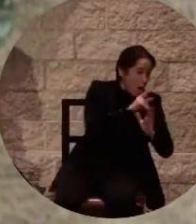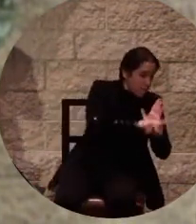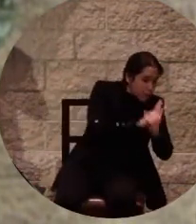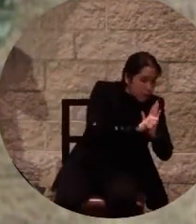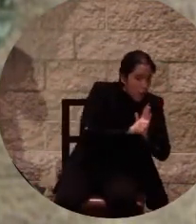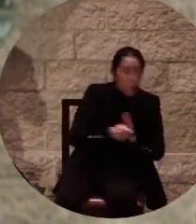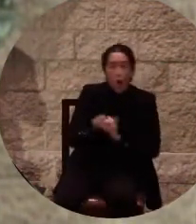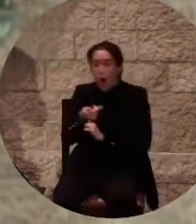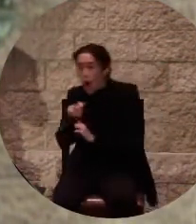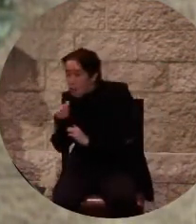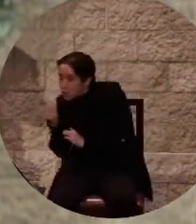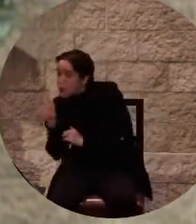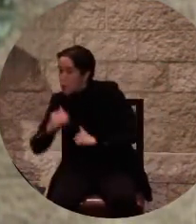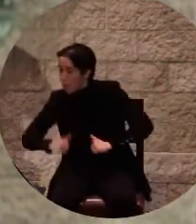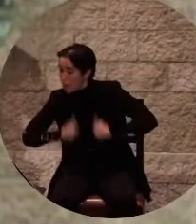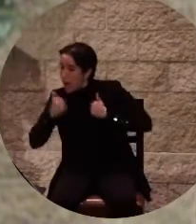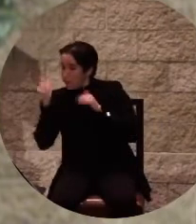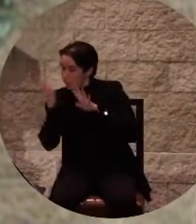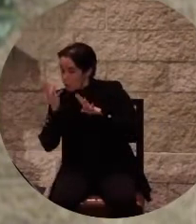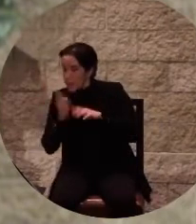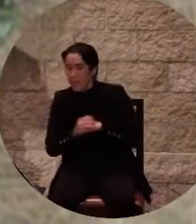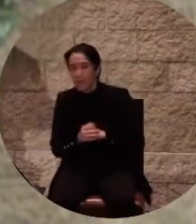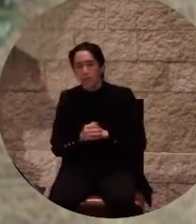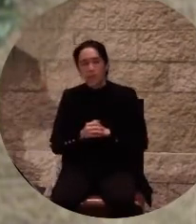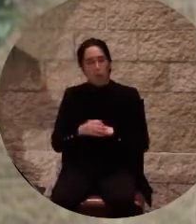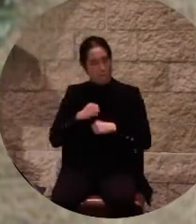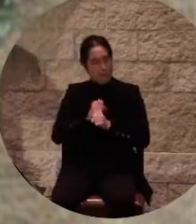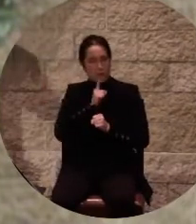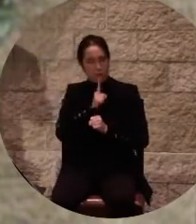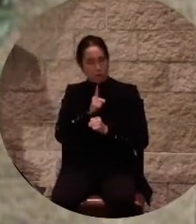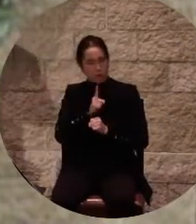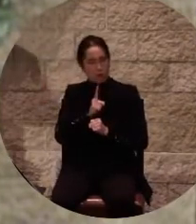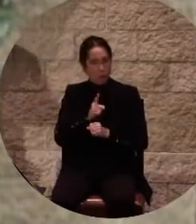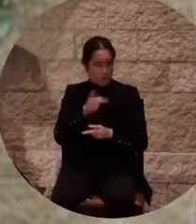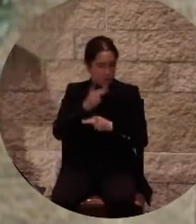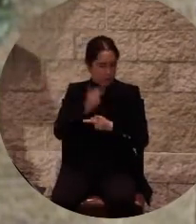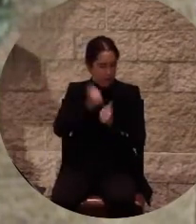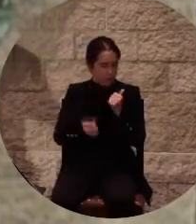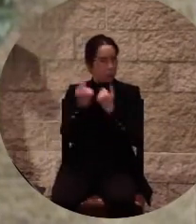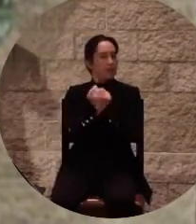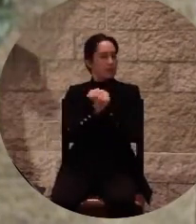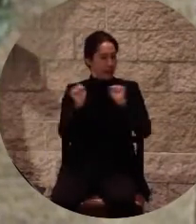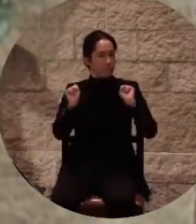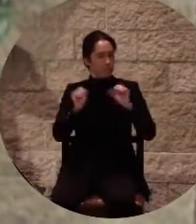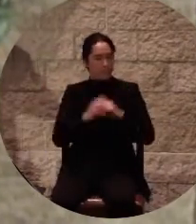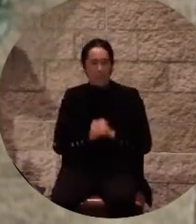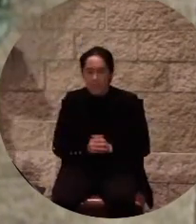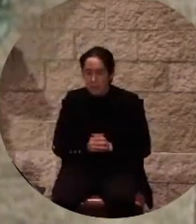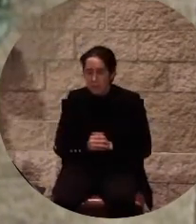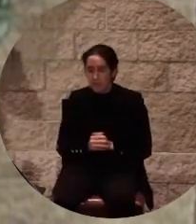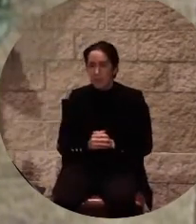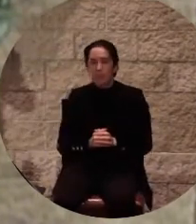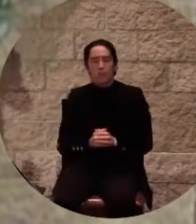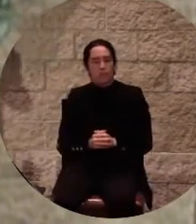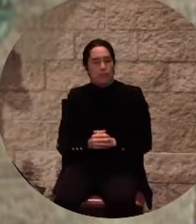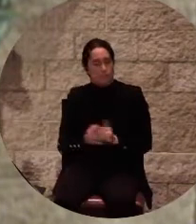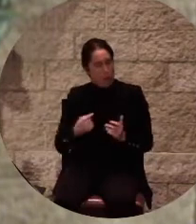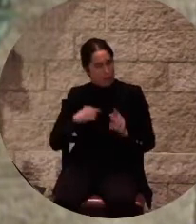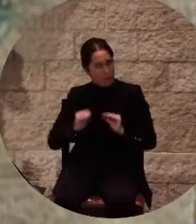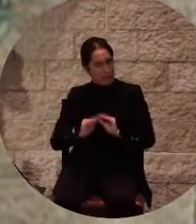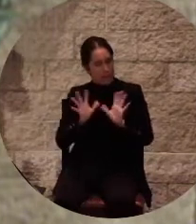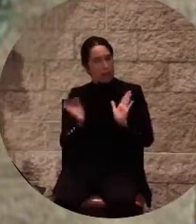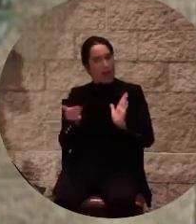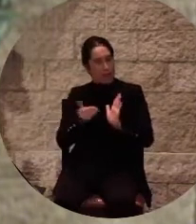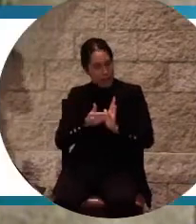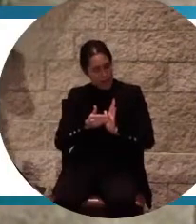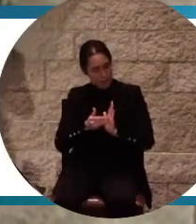protocol. We're being as safe as we can because we want to hold the fort. Thank you so much for giving. I'm going to clarify again. It's give the number